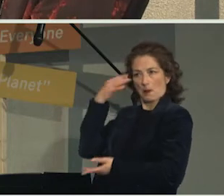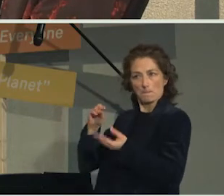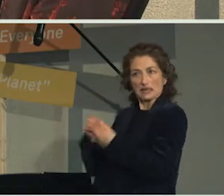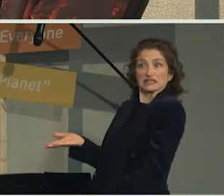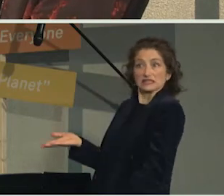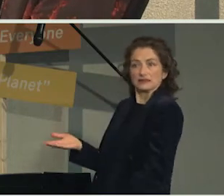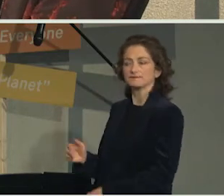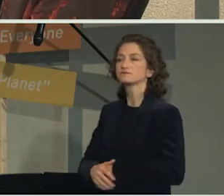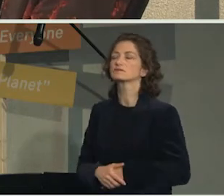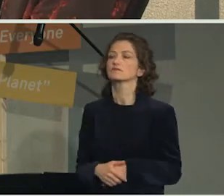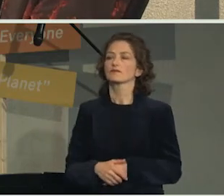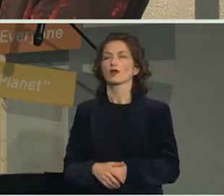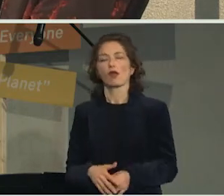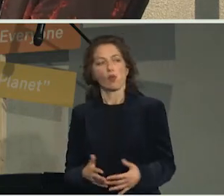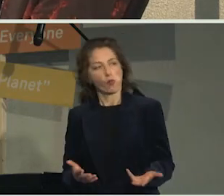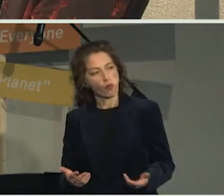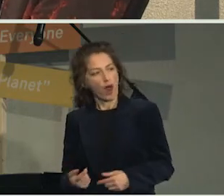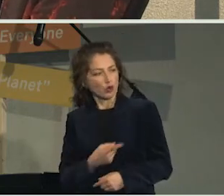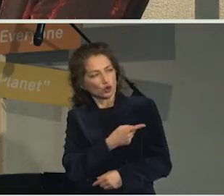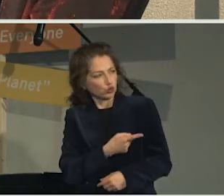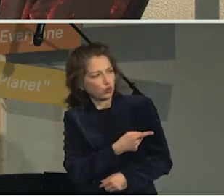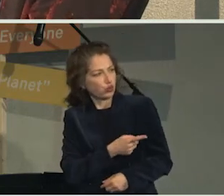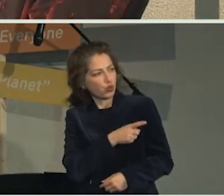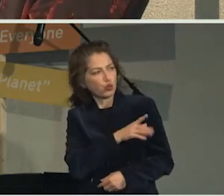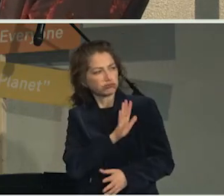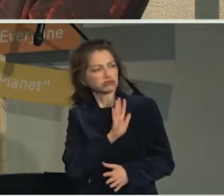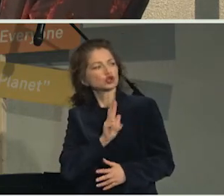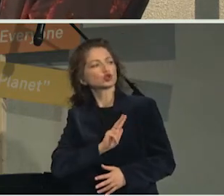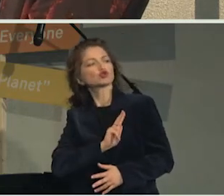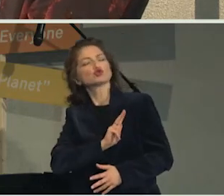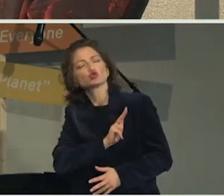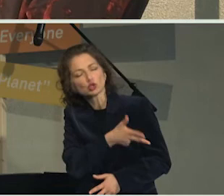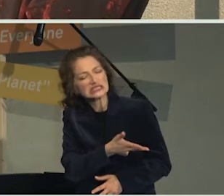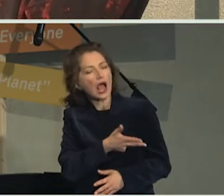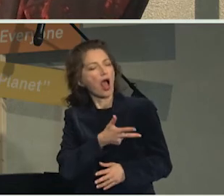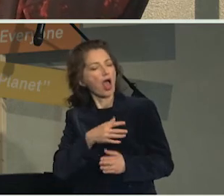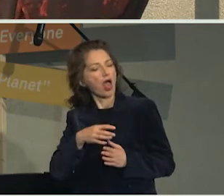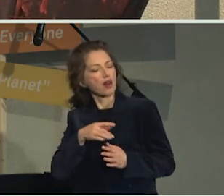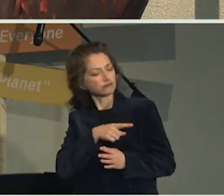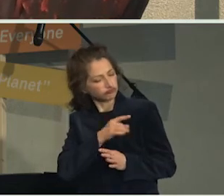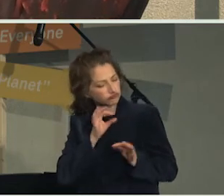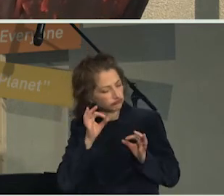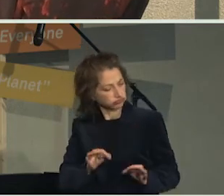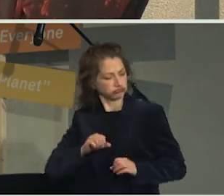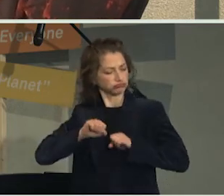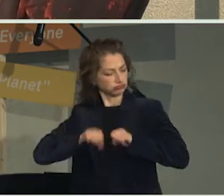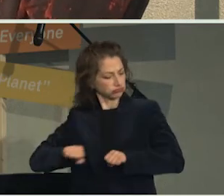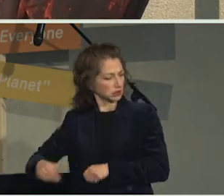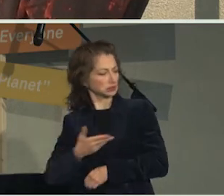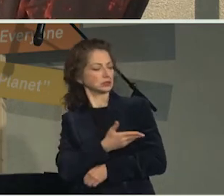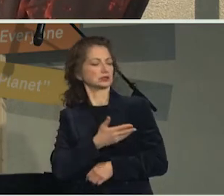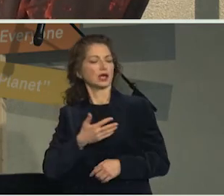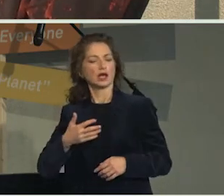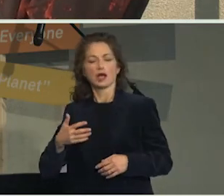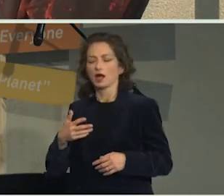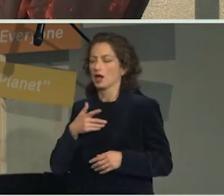Well, I mean, you have all the soft skills and patience, and you're always so calm in a debate. I bet